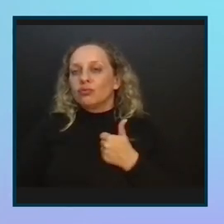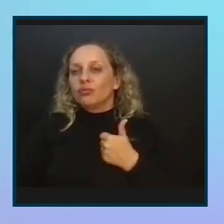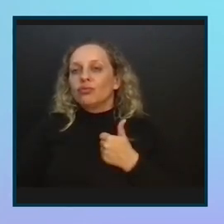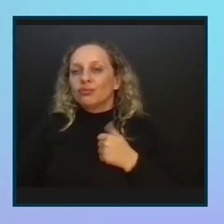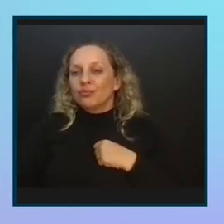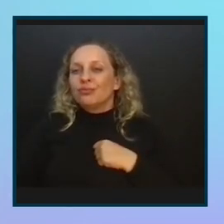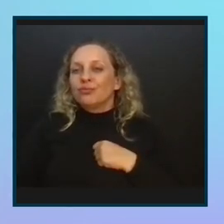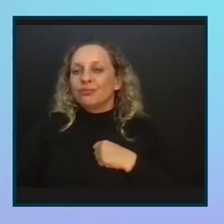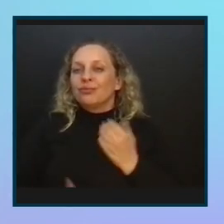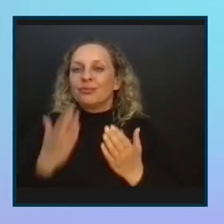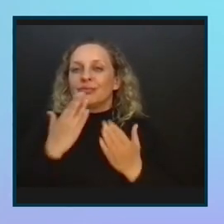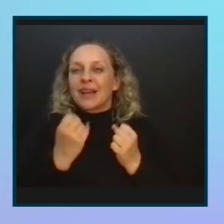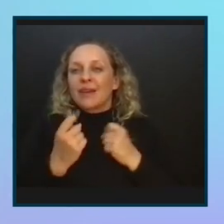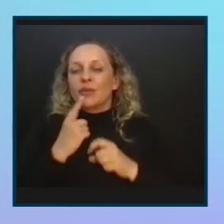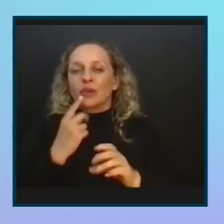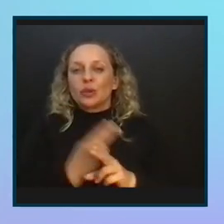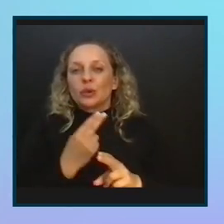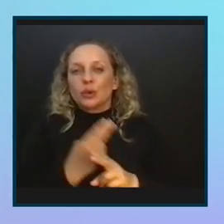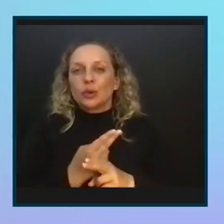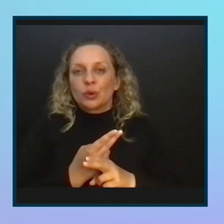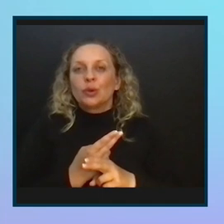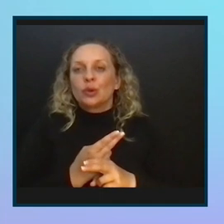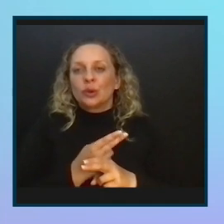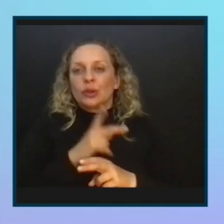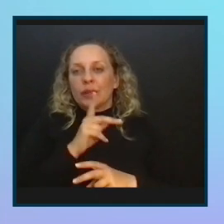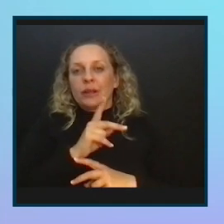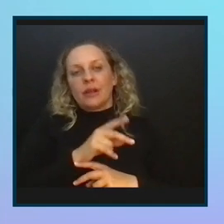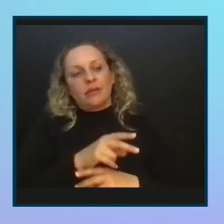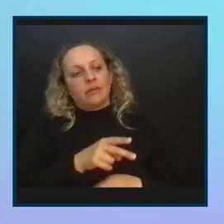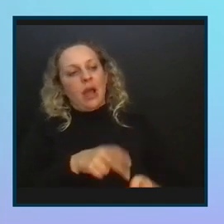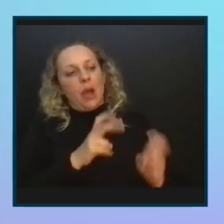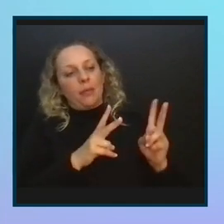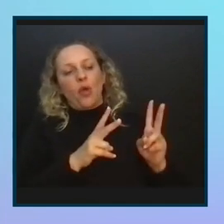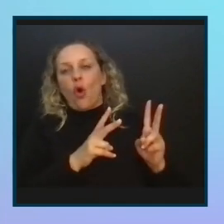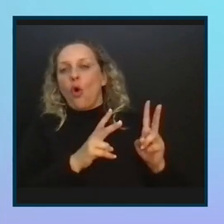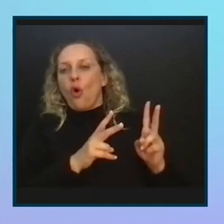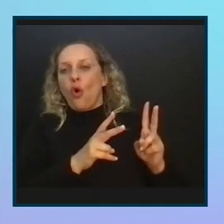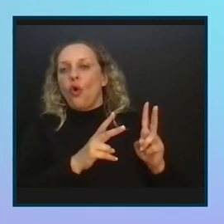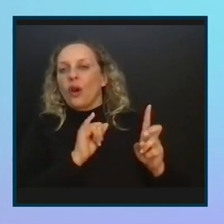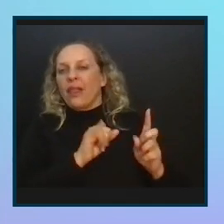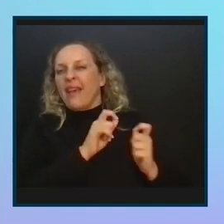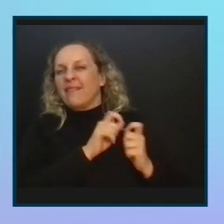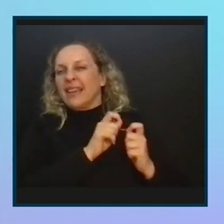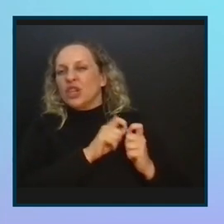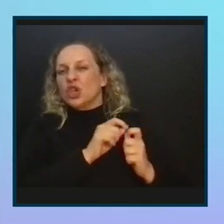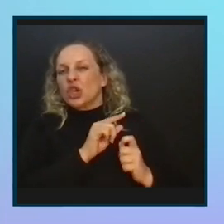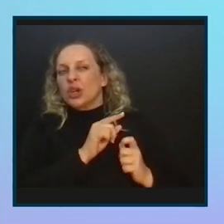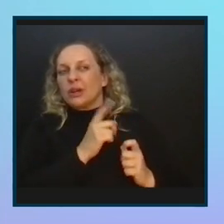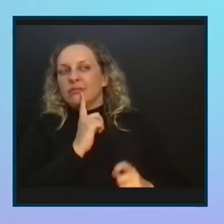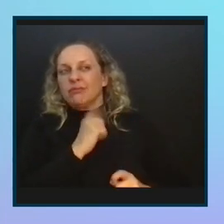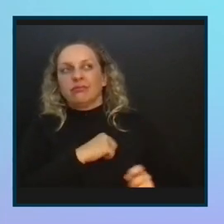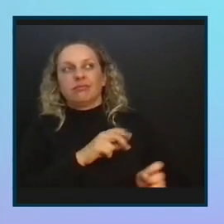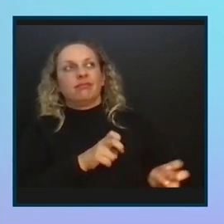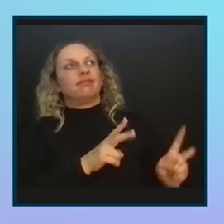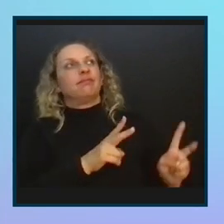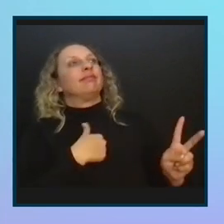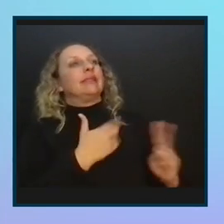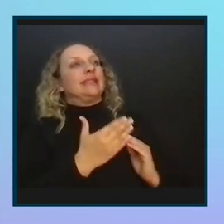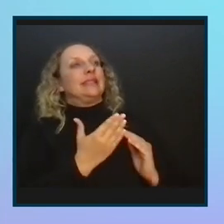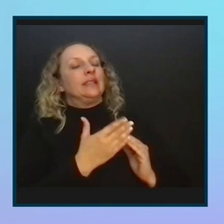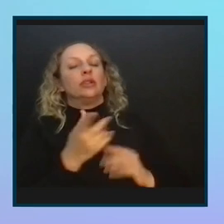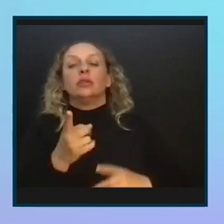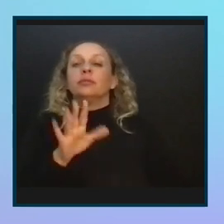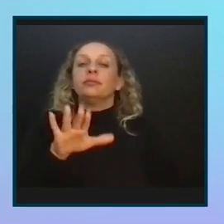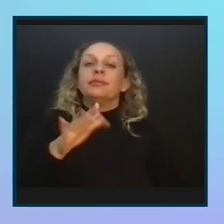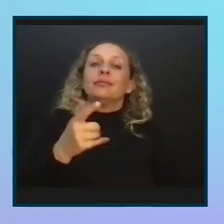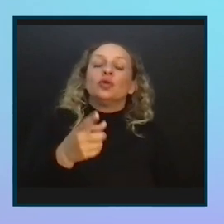All right, thank you everybody who's using the little upvote feature that makes my job easier. Do you include accessibility annotations in